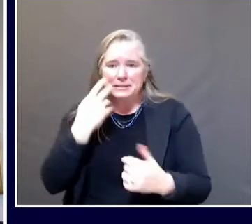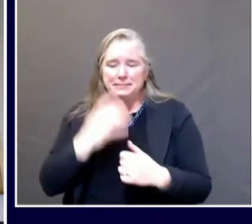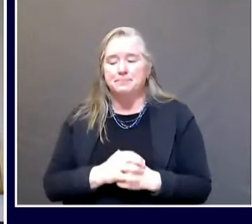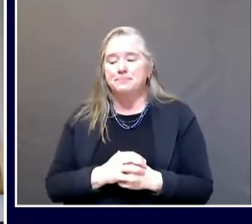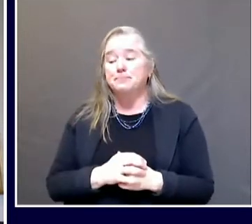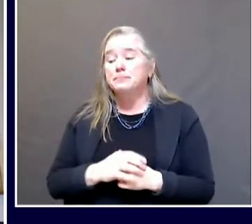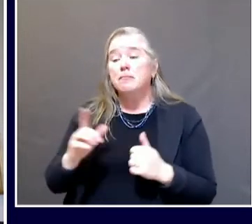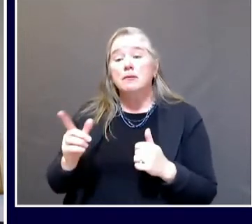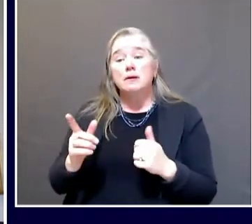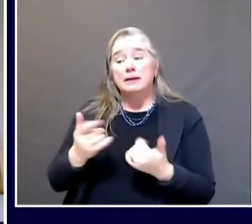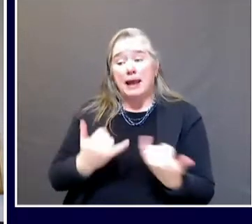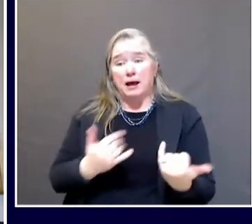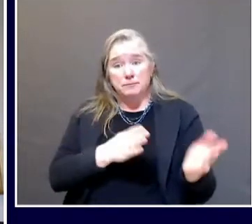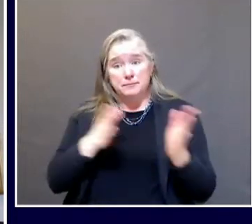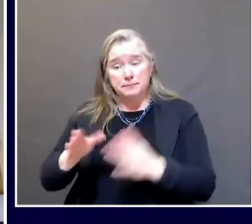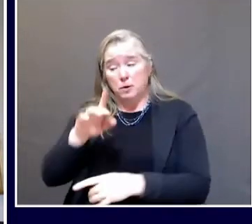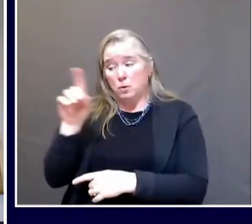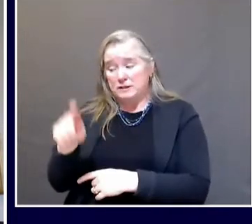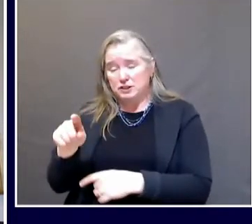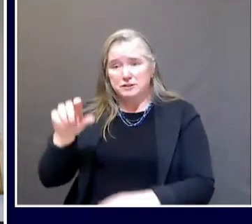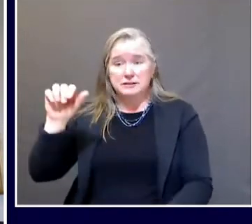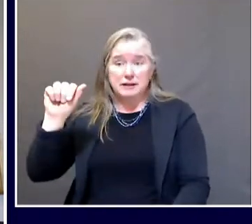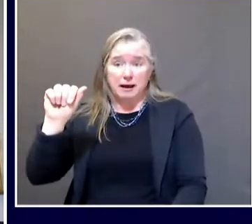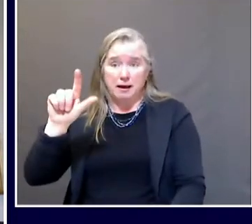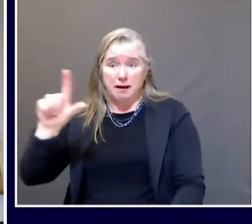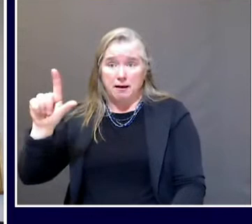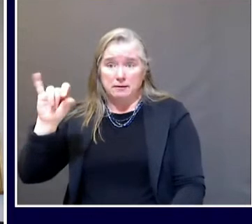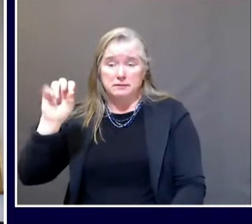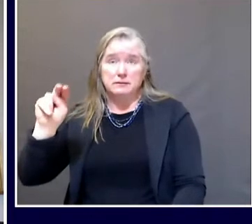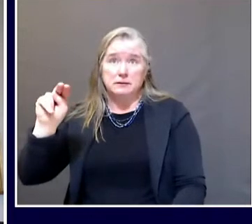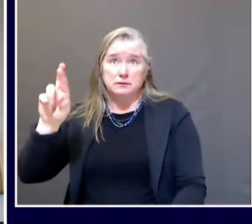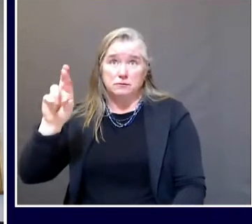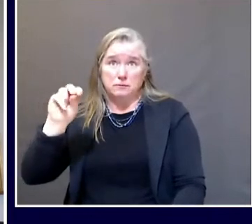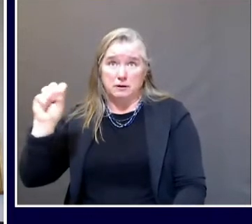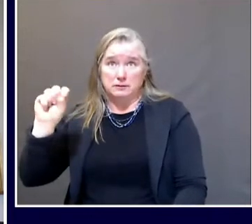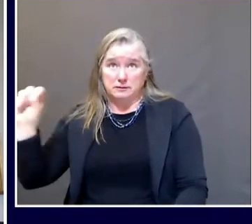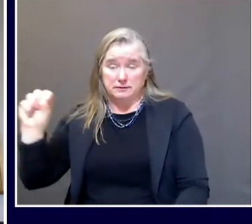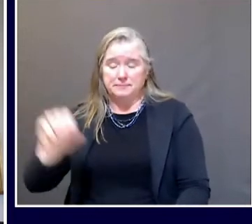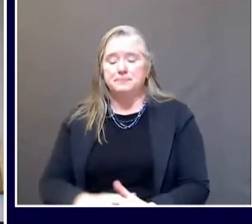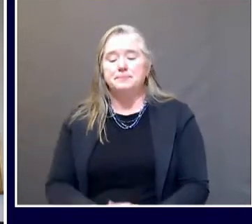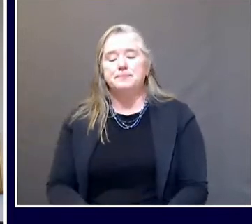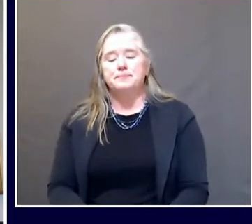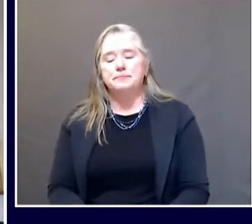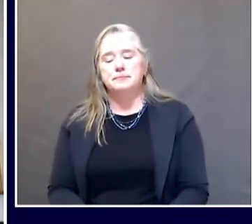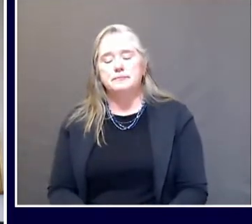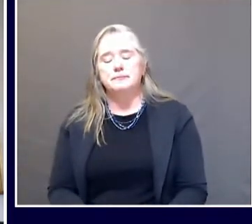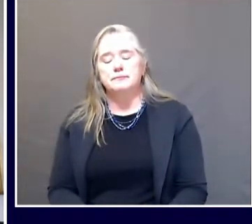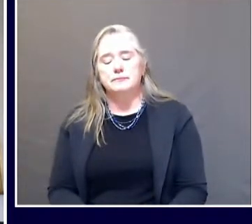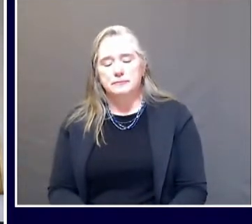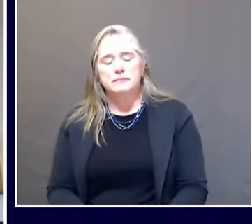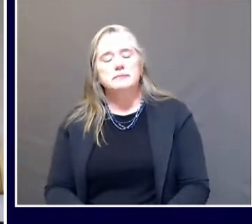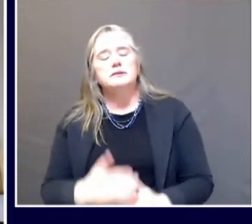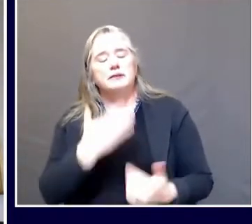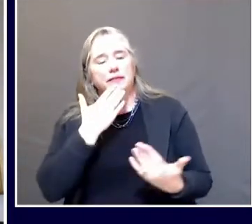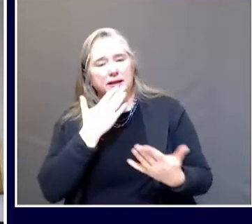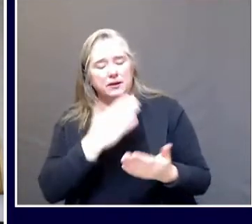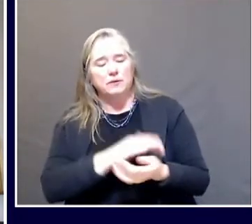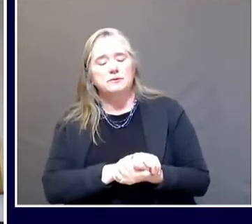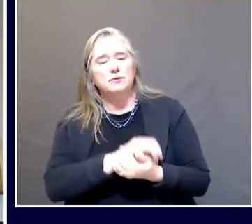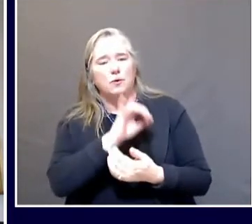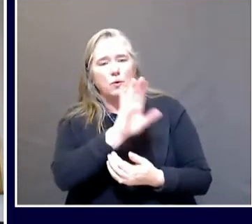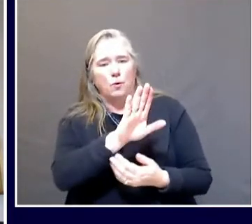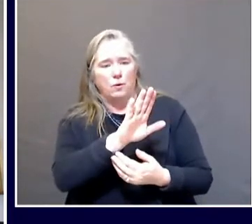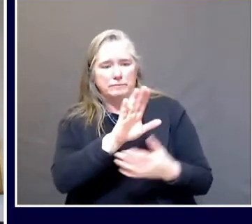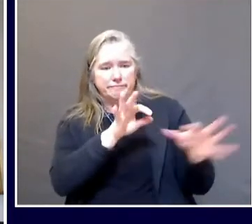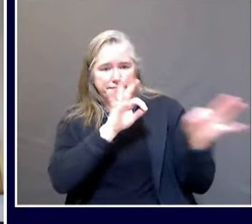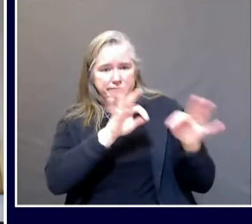Ross. Hi, Dr. Shah. Thanks so much for taking my question this afternoon. So that does kind of impact this first question that I have.